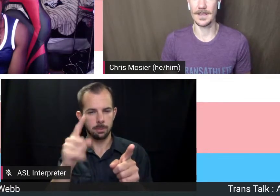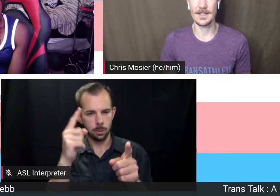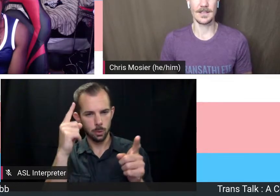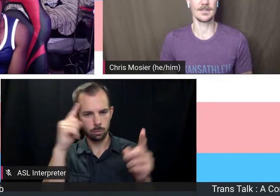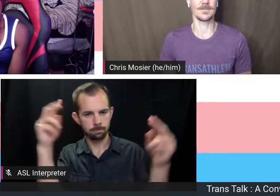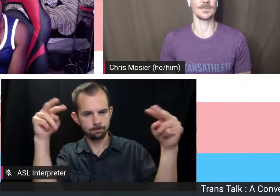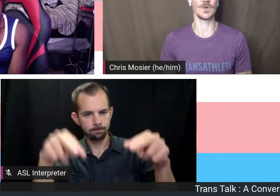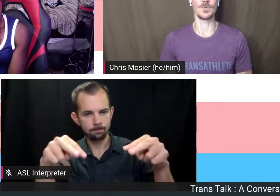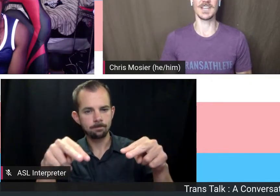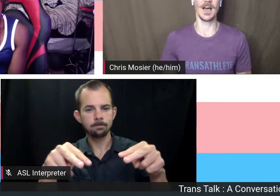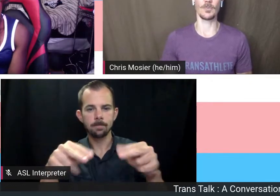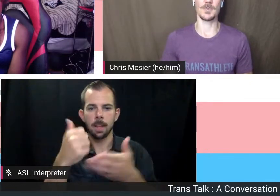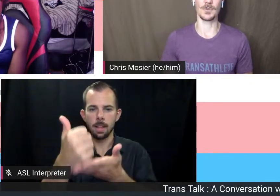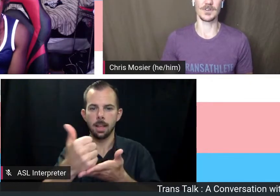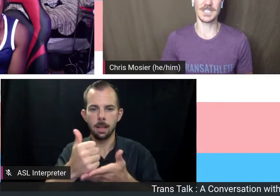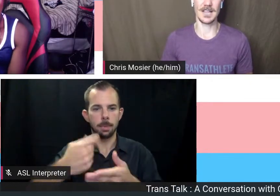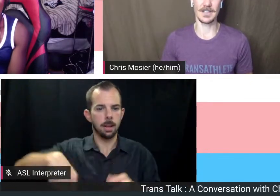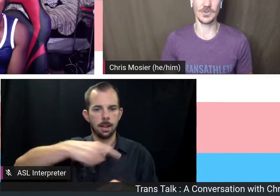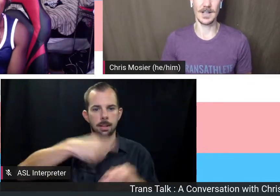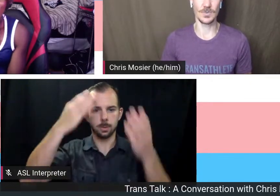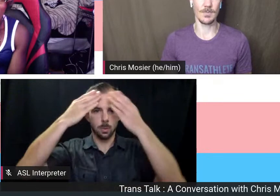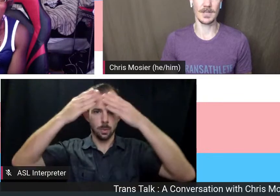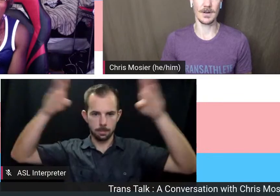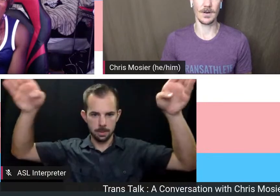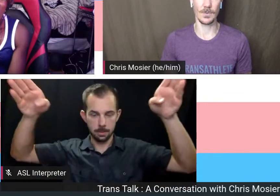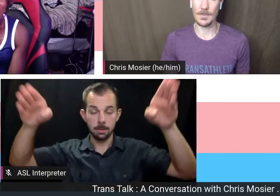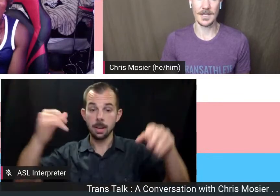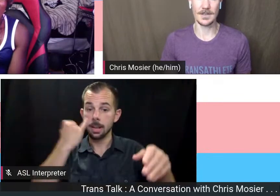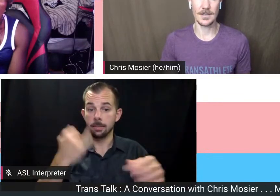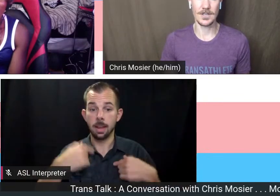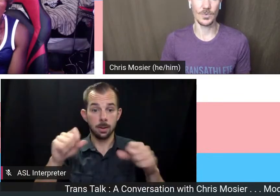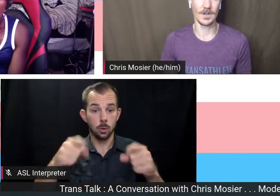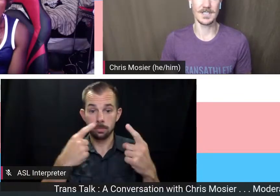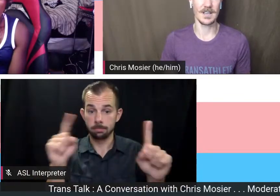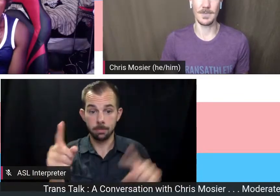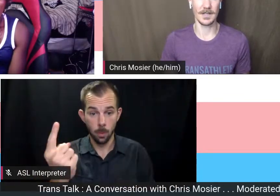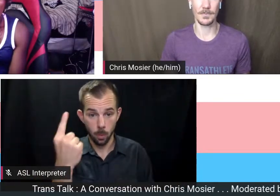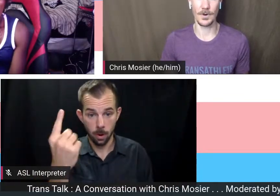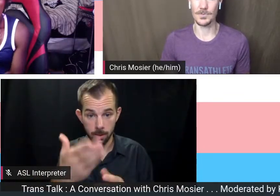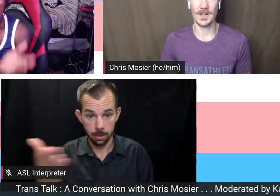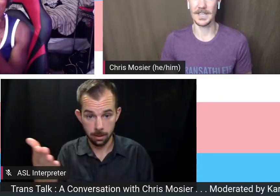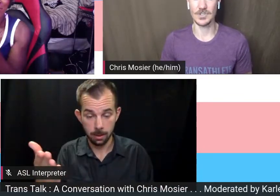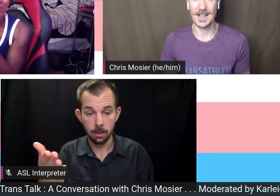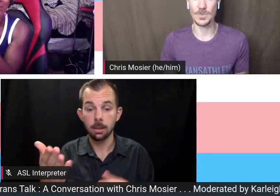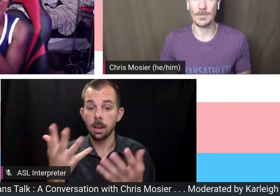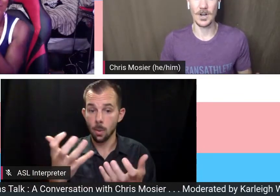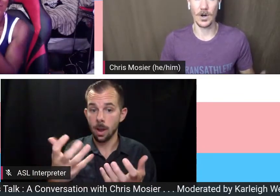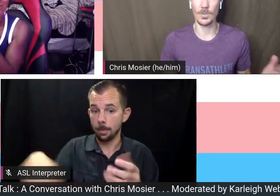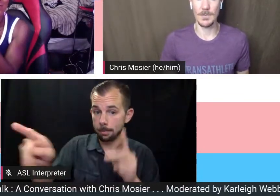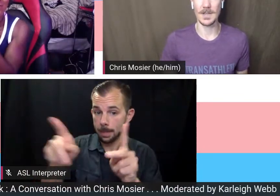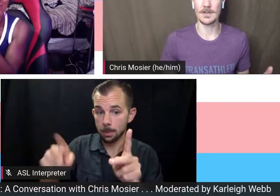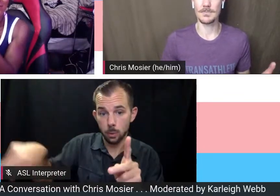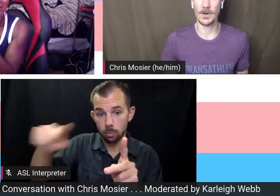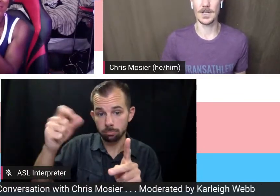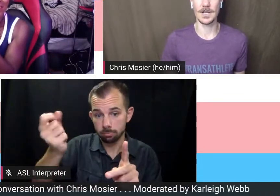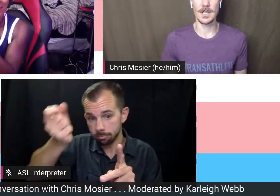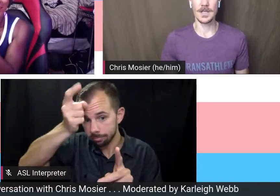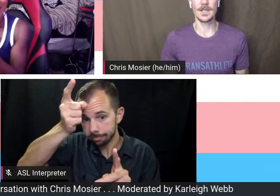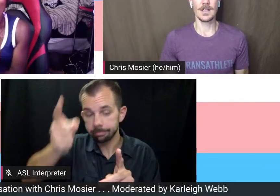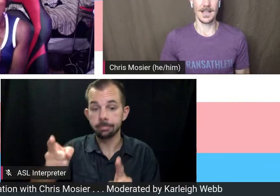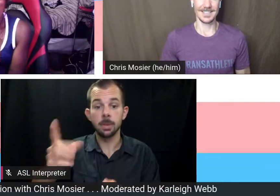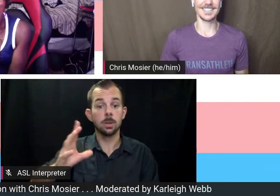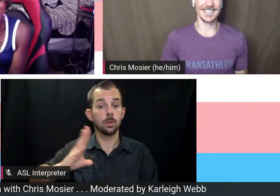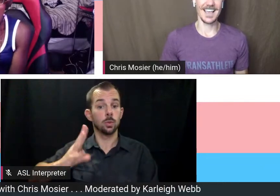one thing, it would be to help people understand that trans women are women who were assigned male at birth, right? Like trans women are women,